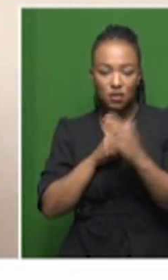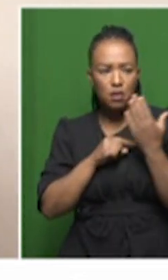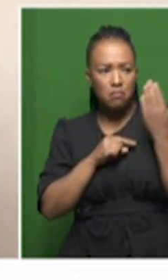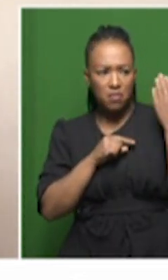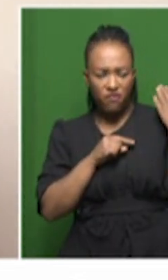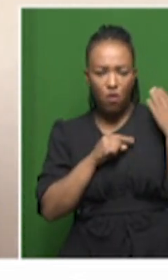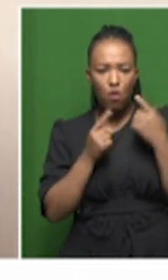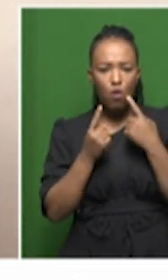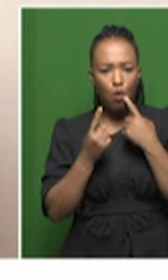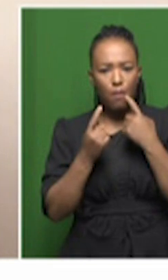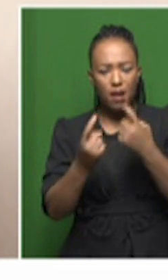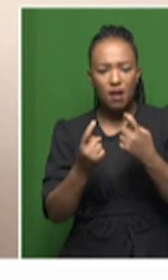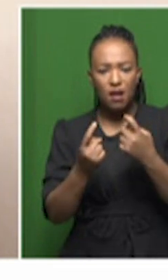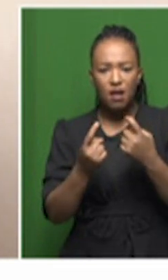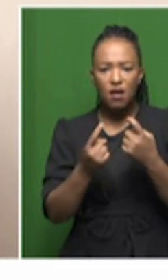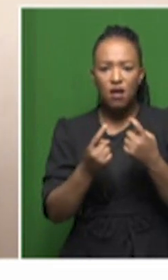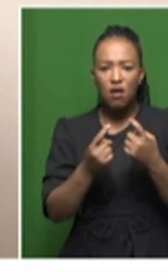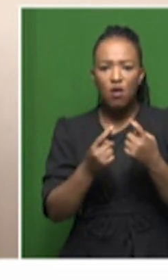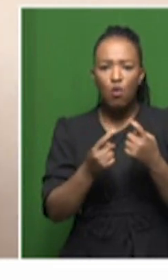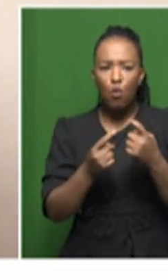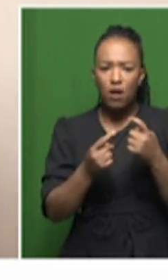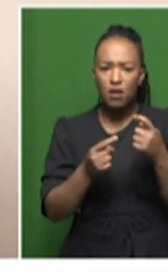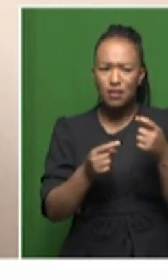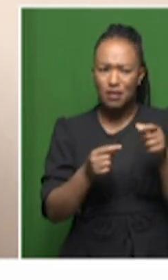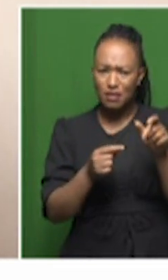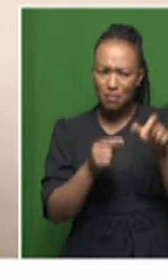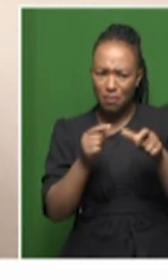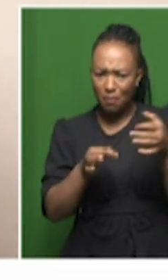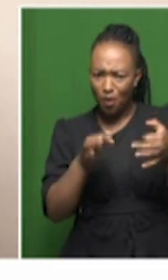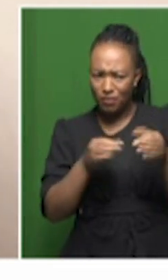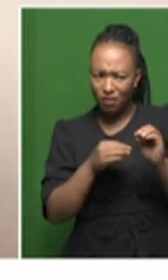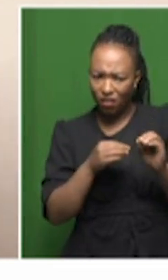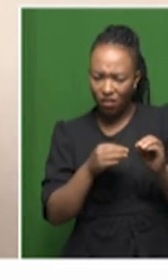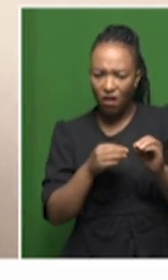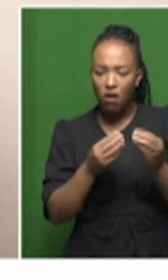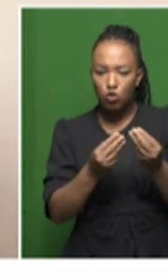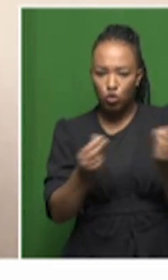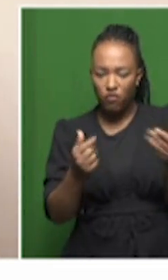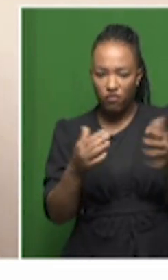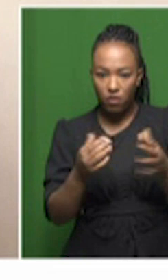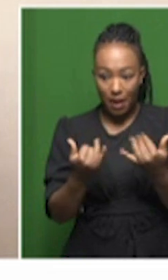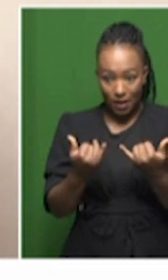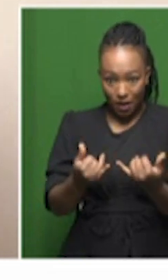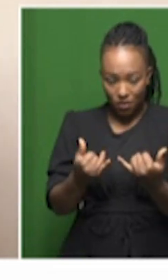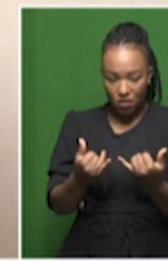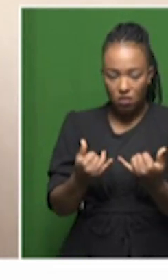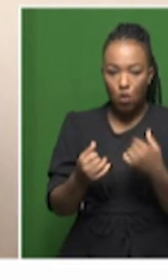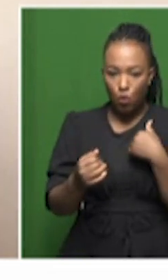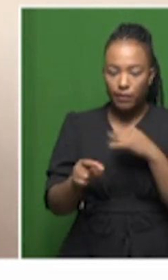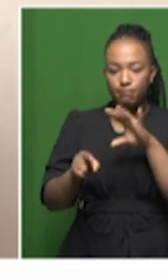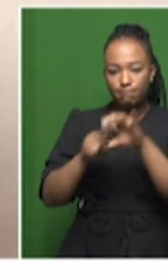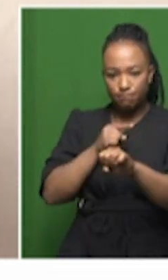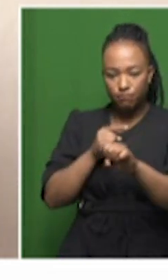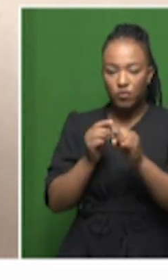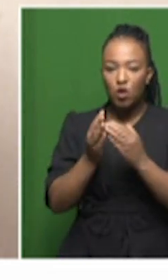were complaints, obviously, from a quality perspective, they were dealt with, but in this time around, we picked up, through